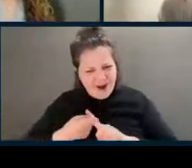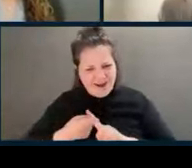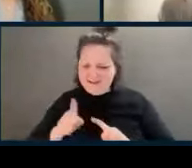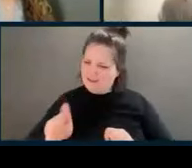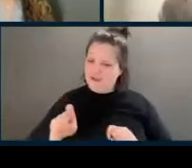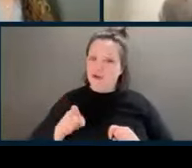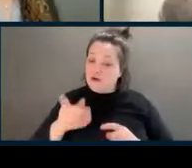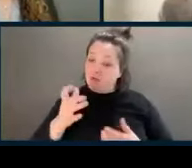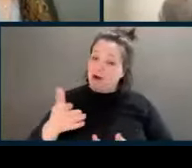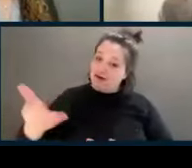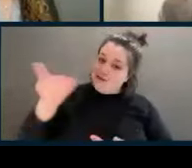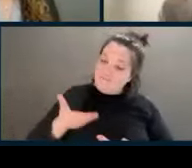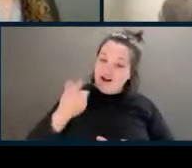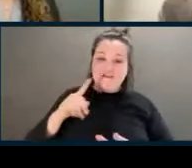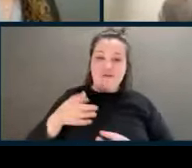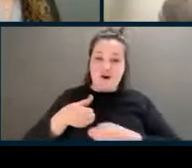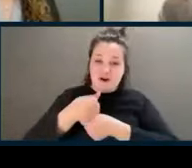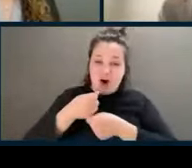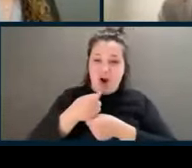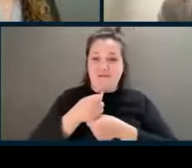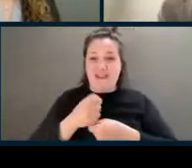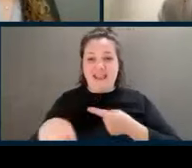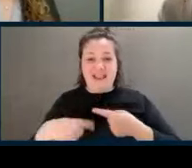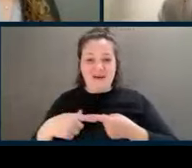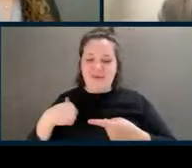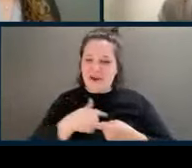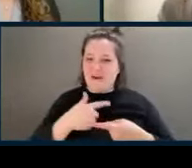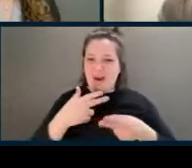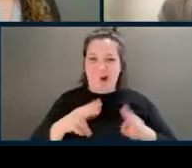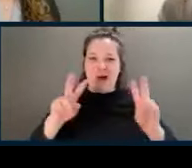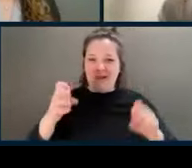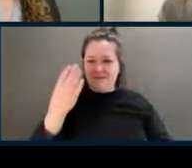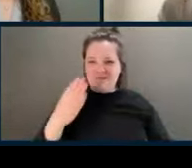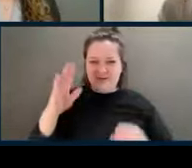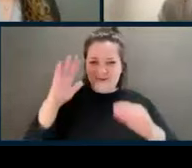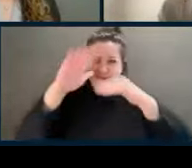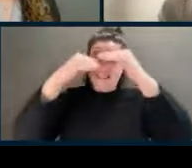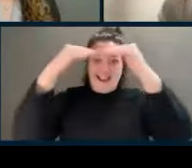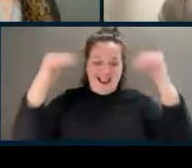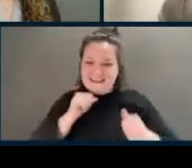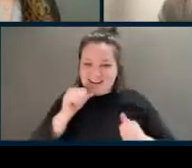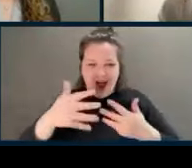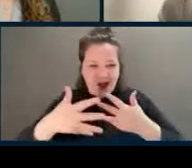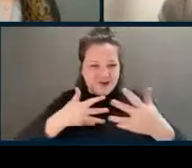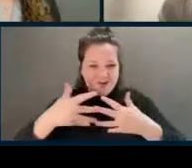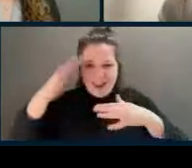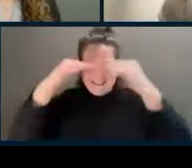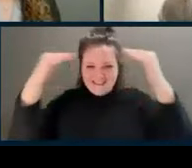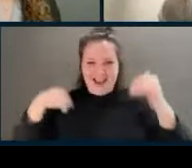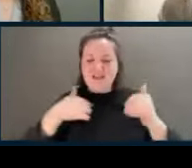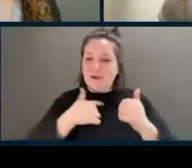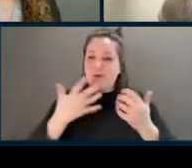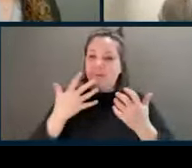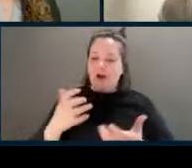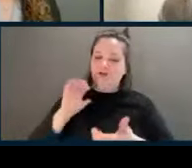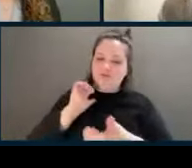want to invite for coffee when it is we call blue skies, not gray skies. So we want to encourage those